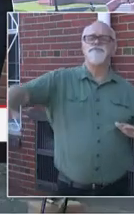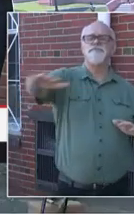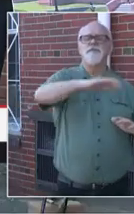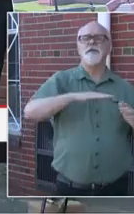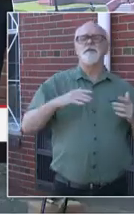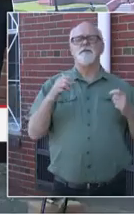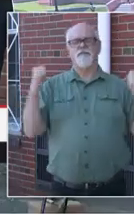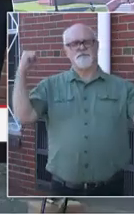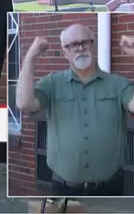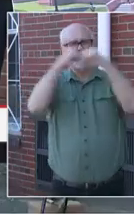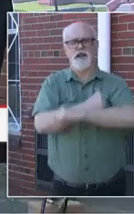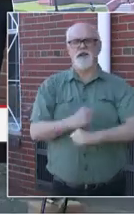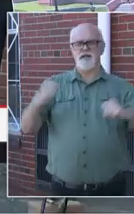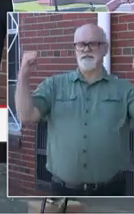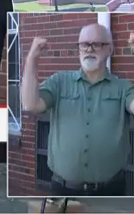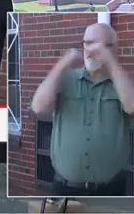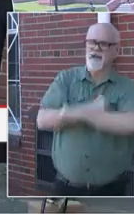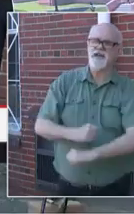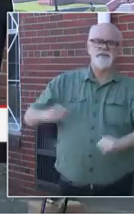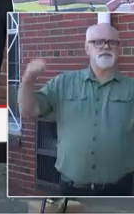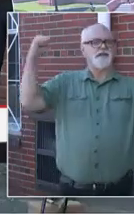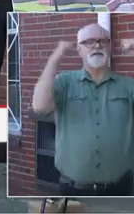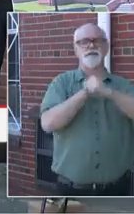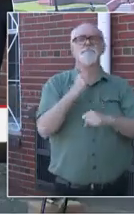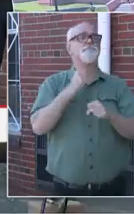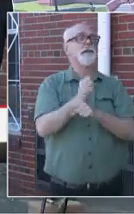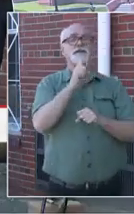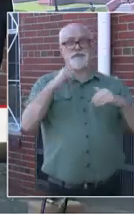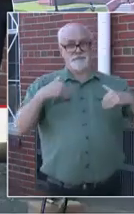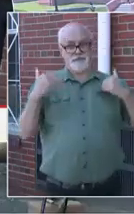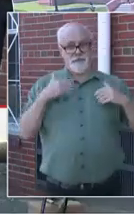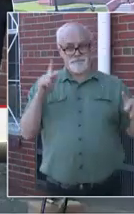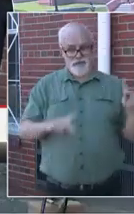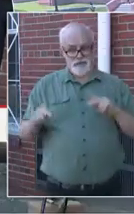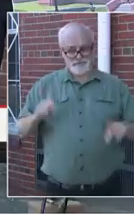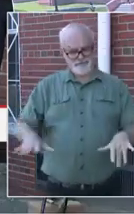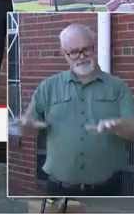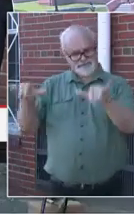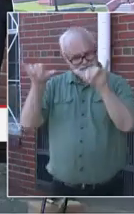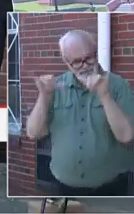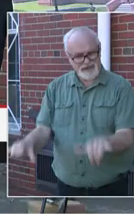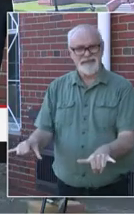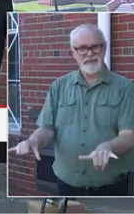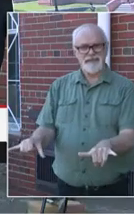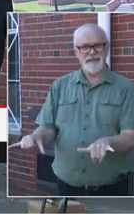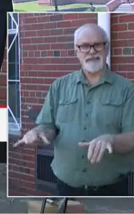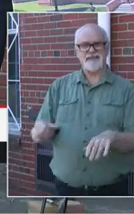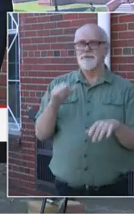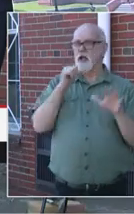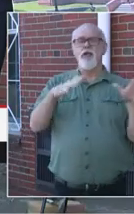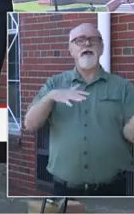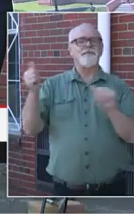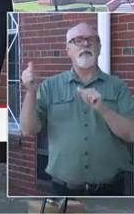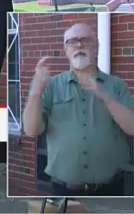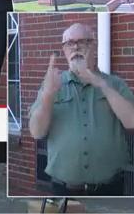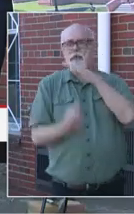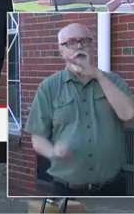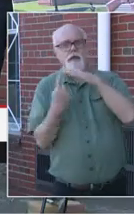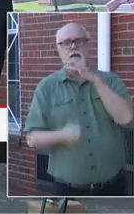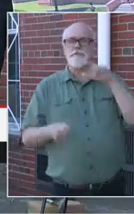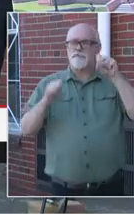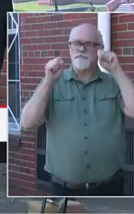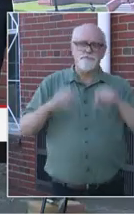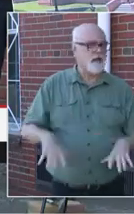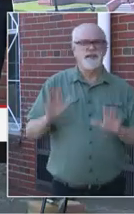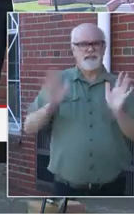to ensure that our young people could stay and be educated here in the community. And so I stand with you. I